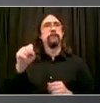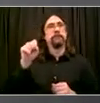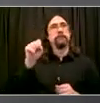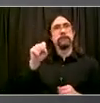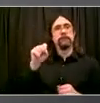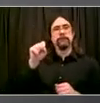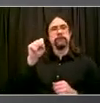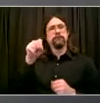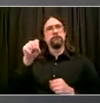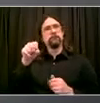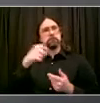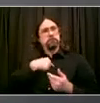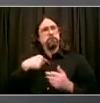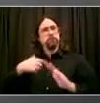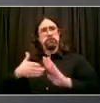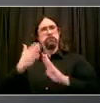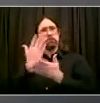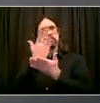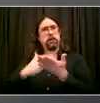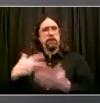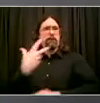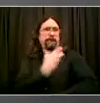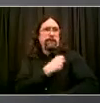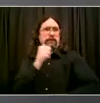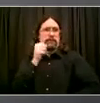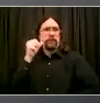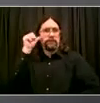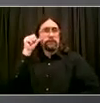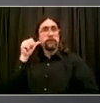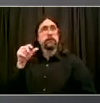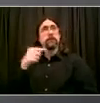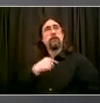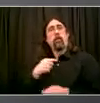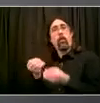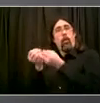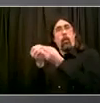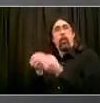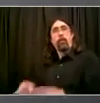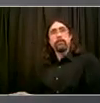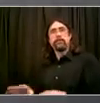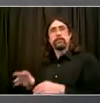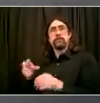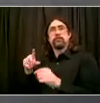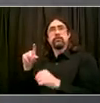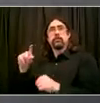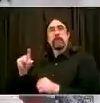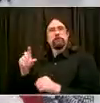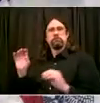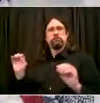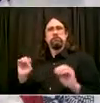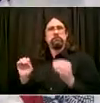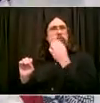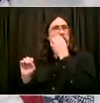vaccine. The vaccine is way too precious to us to risk losing any of it. Okay. Go ahead with your next